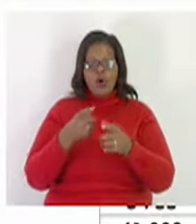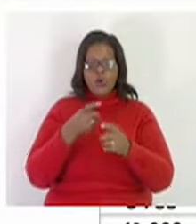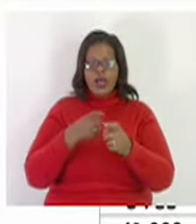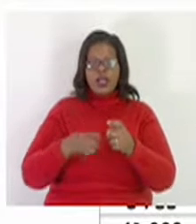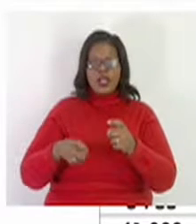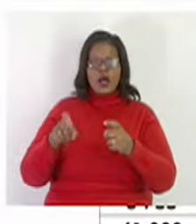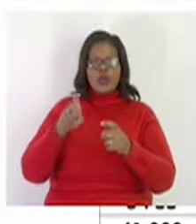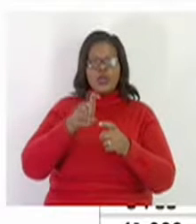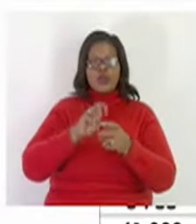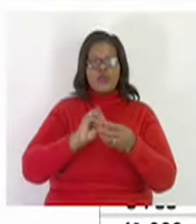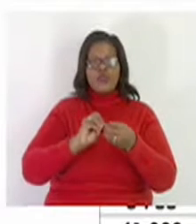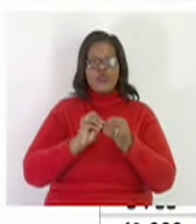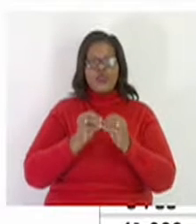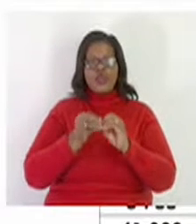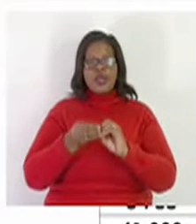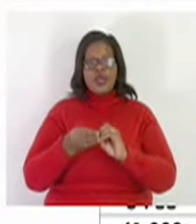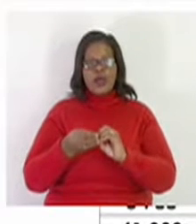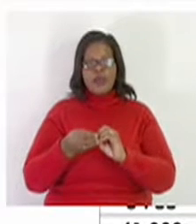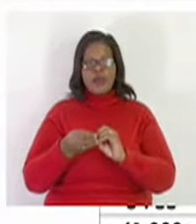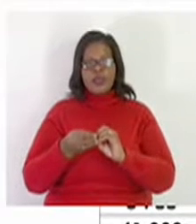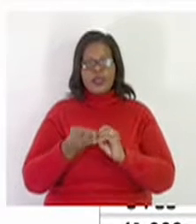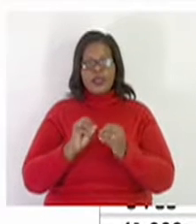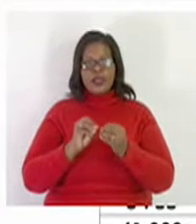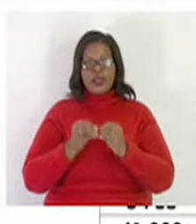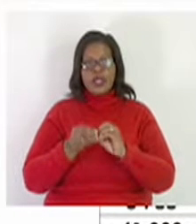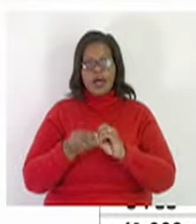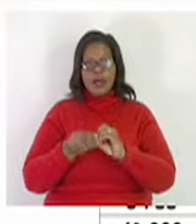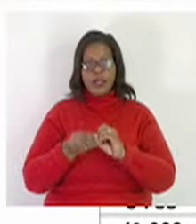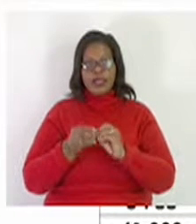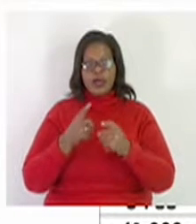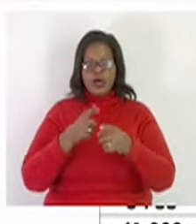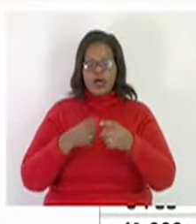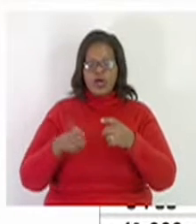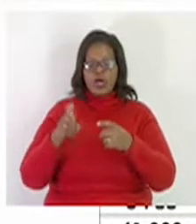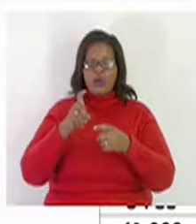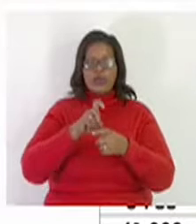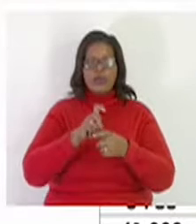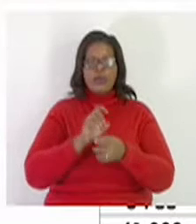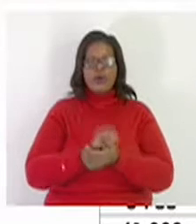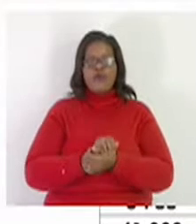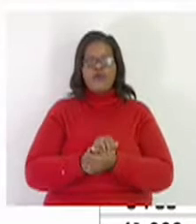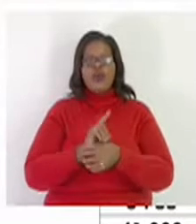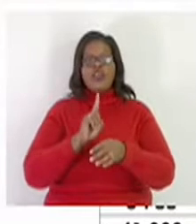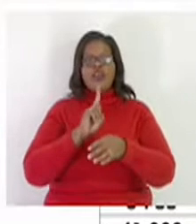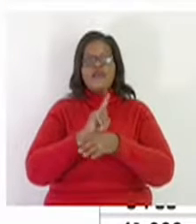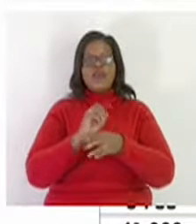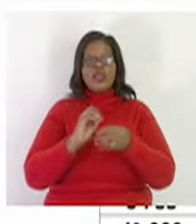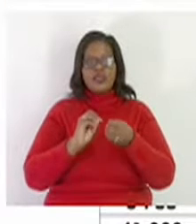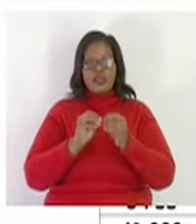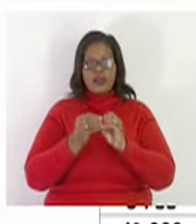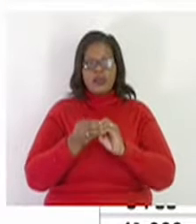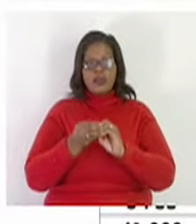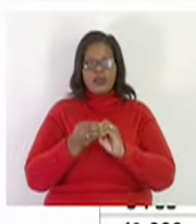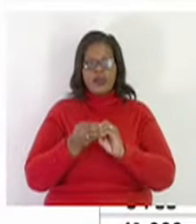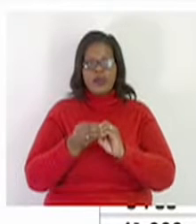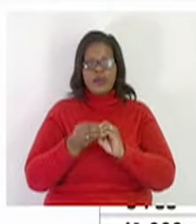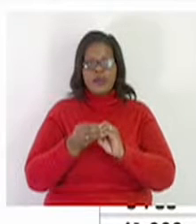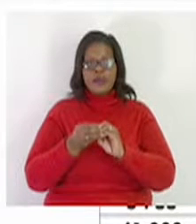numbers. You need to round off these numbers. The first number